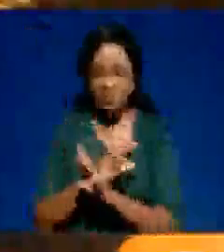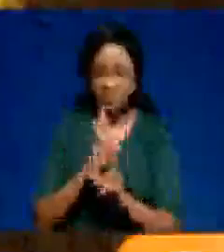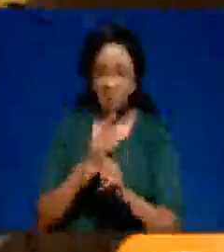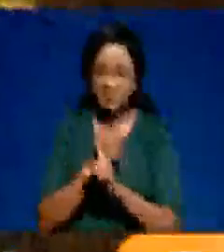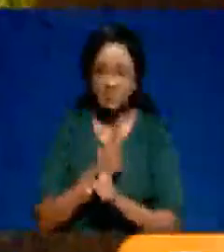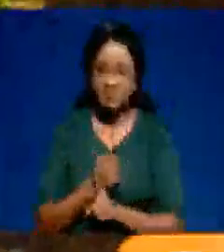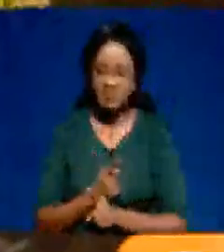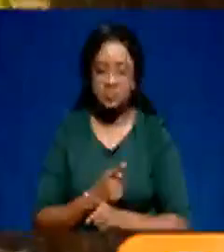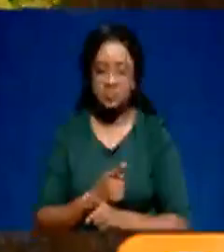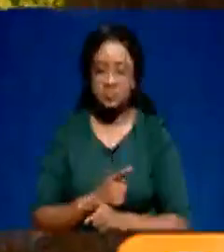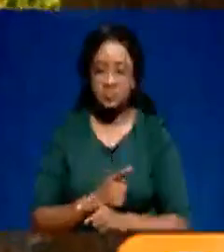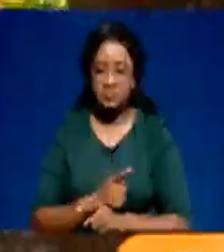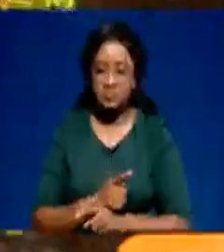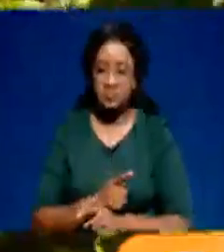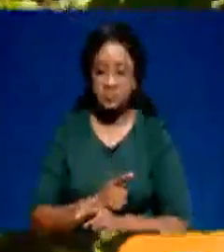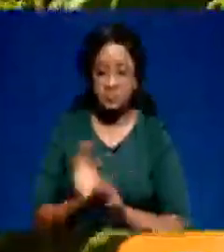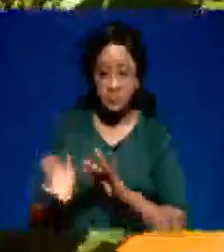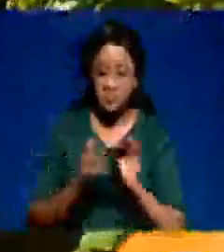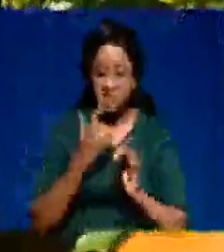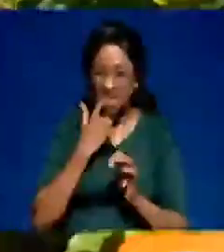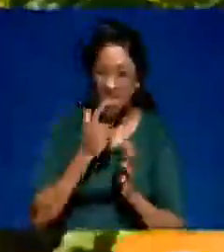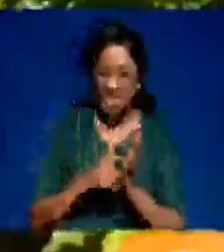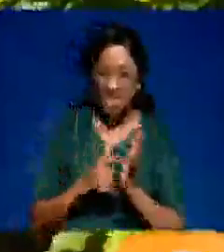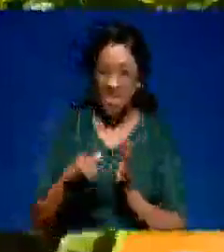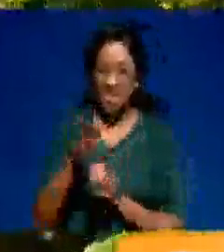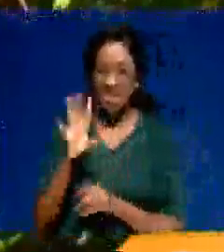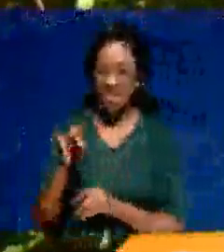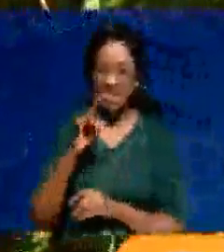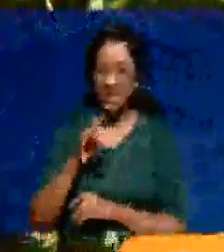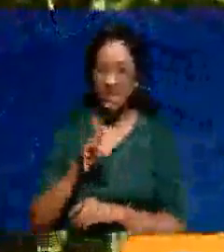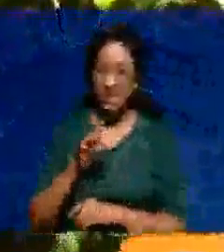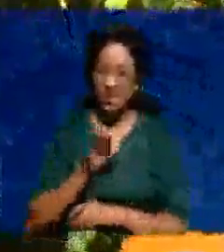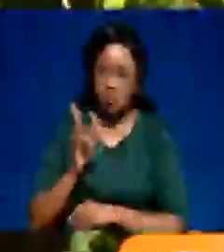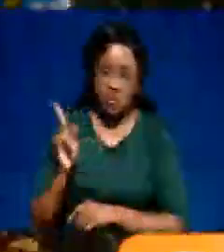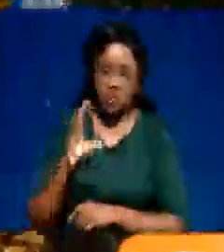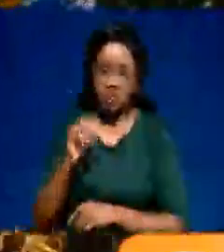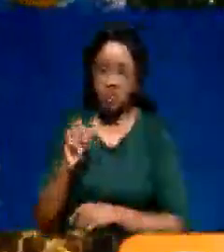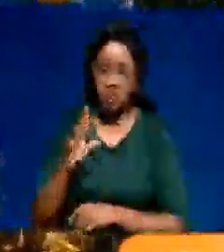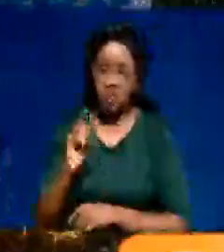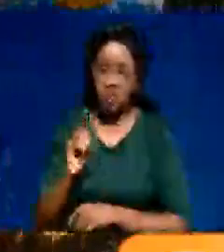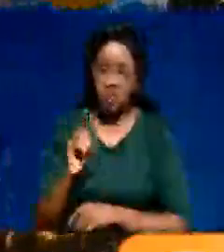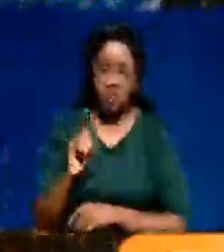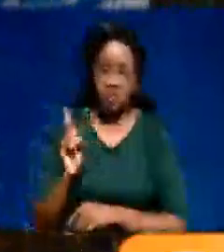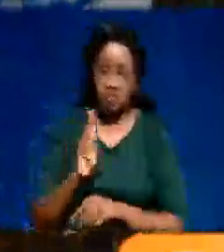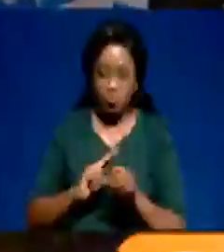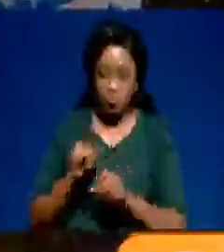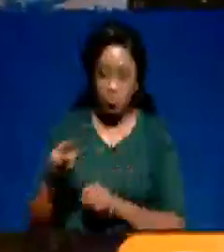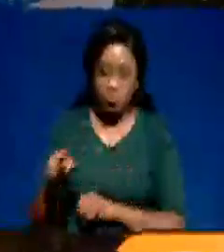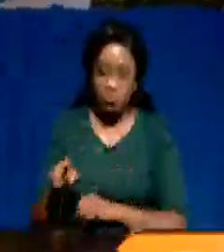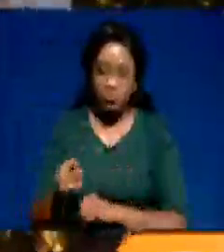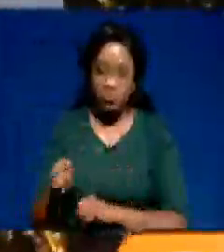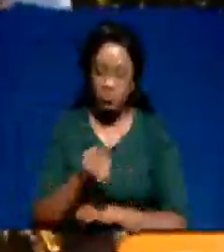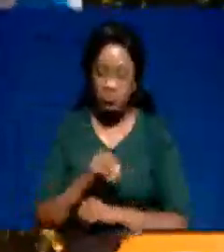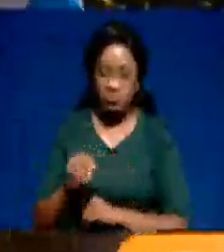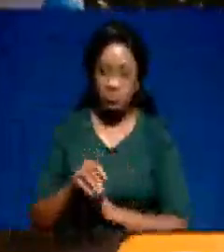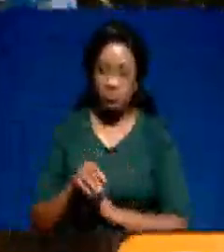market. In Kimbimbi area within Mwea, we find Caroline Gadoni on her farm. She has been using Safi Organics